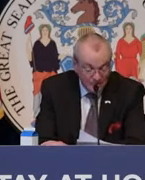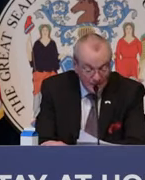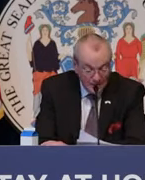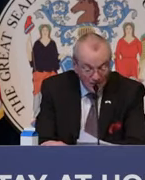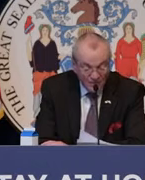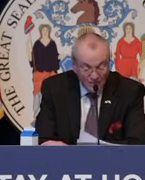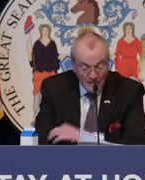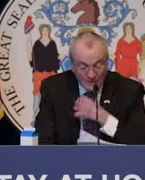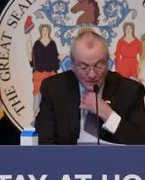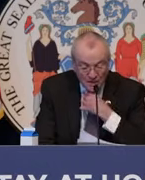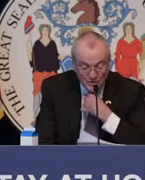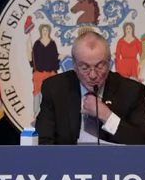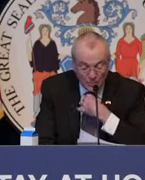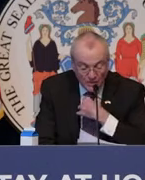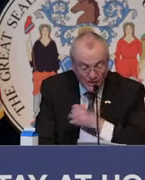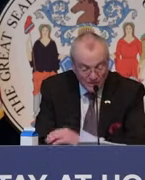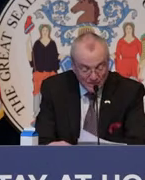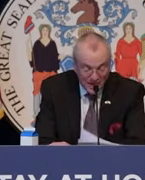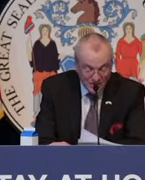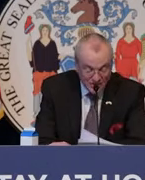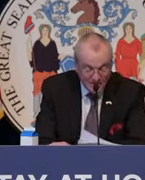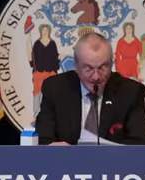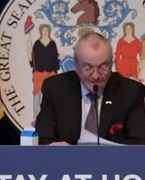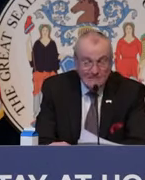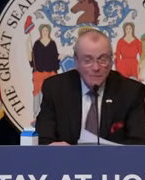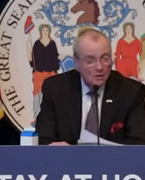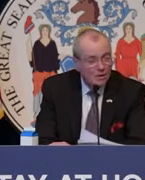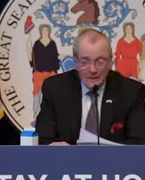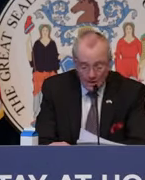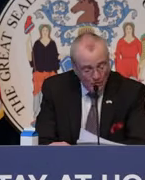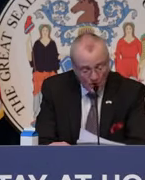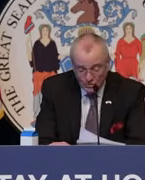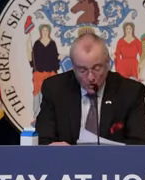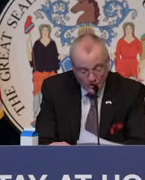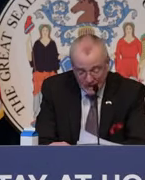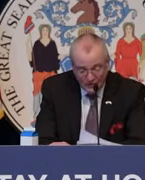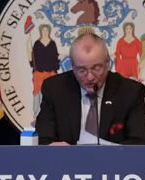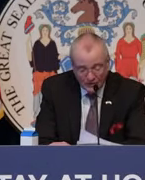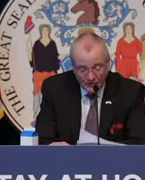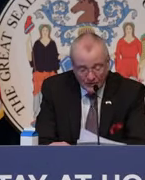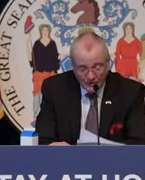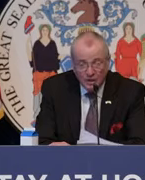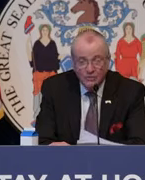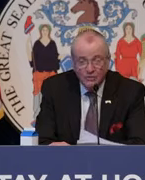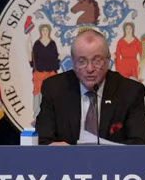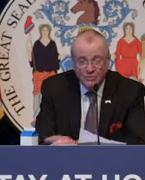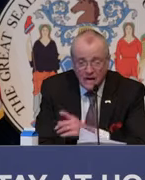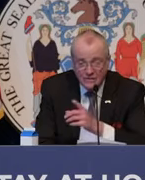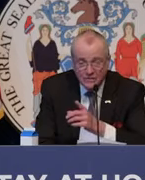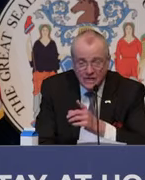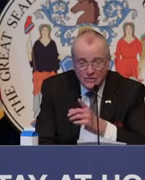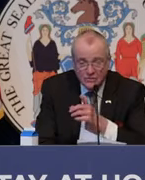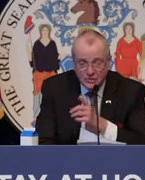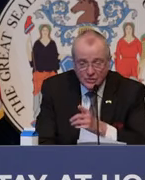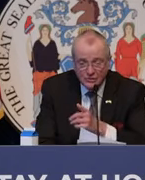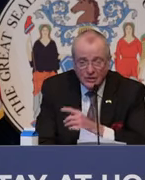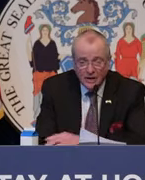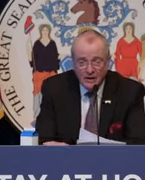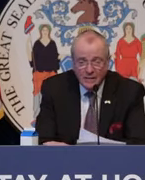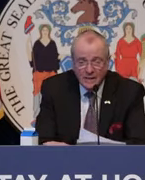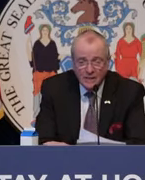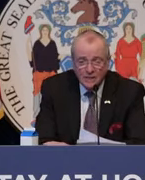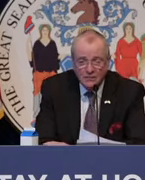population. Our field medical stations reported 30 patients. Looking at our long-term care facilities, the numbers of positive cases, as you